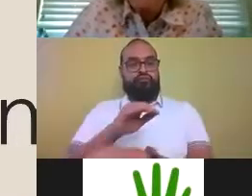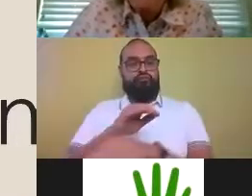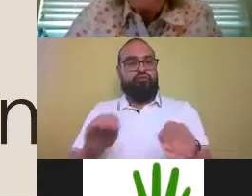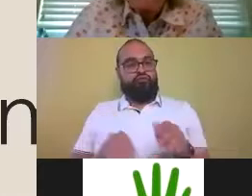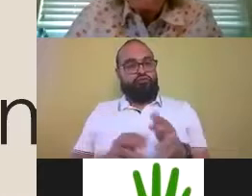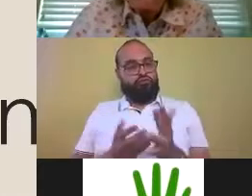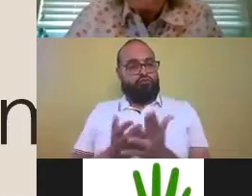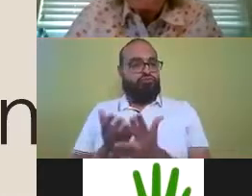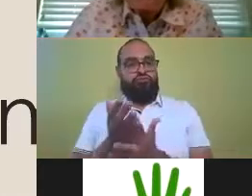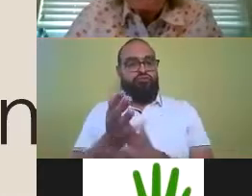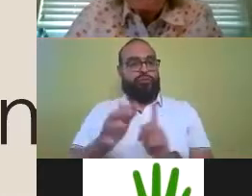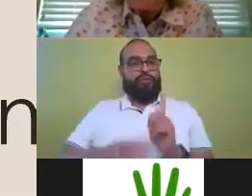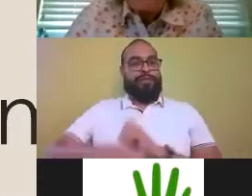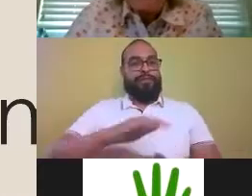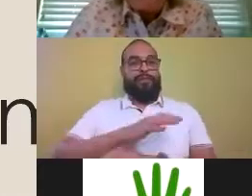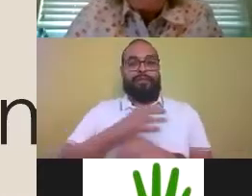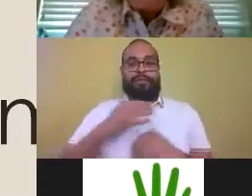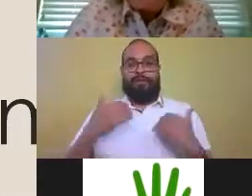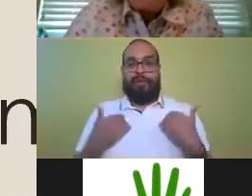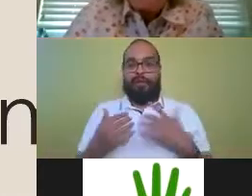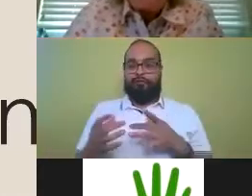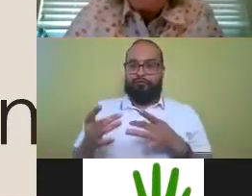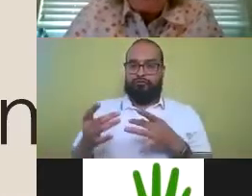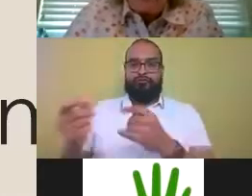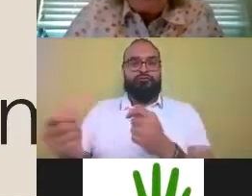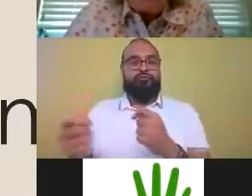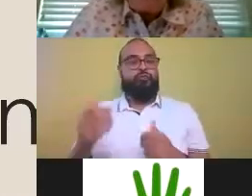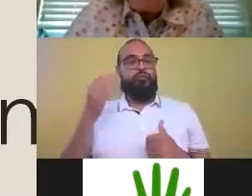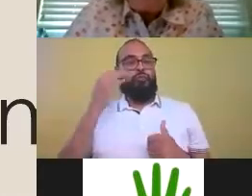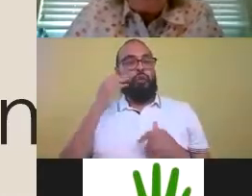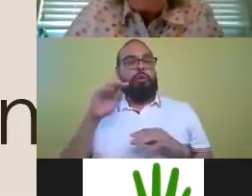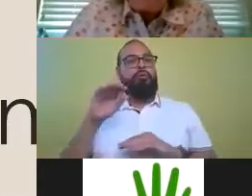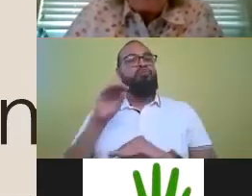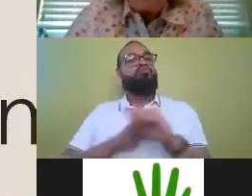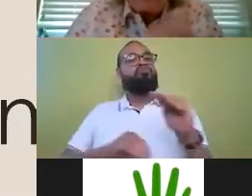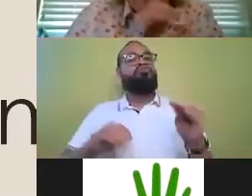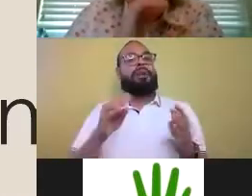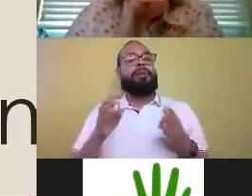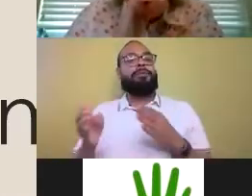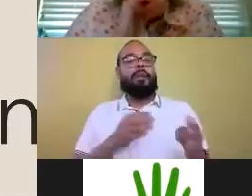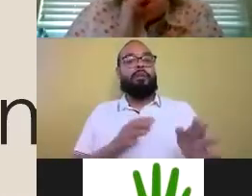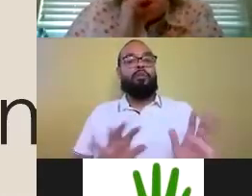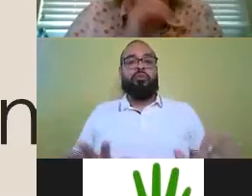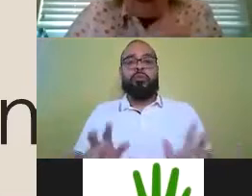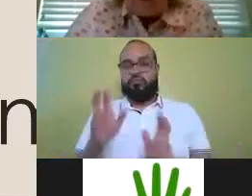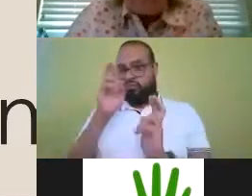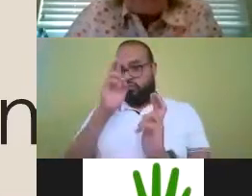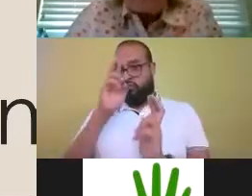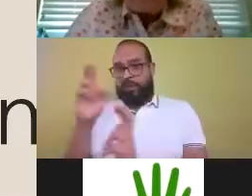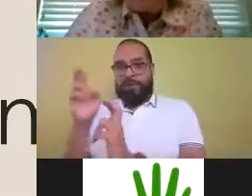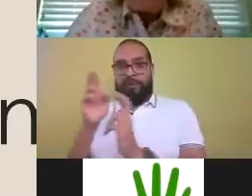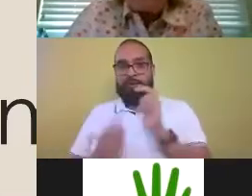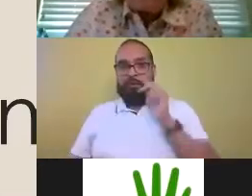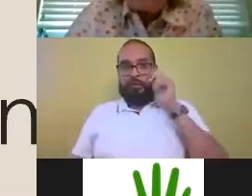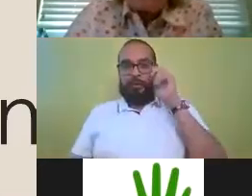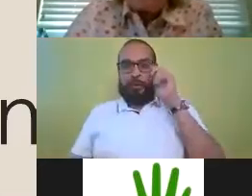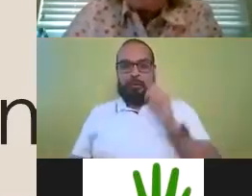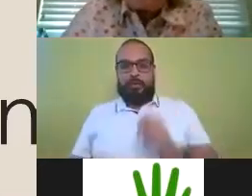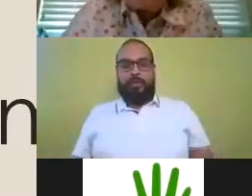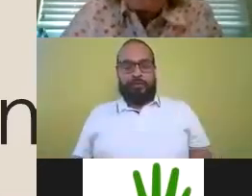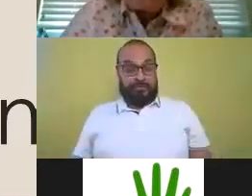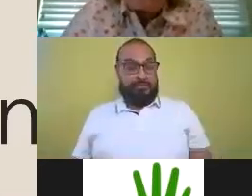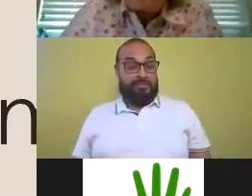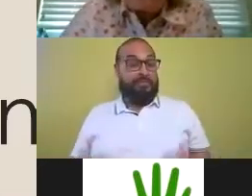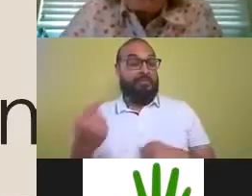and have efficient motor planning. We also have great respect for these two systems because as we talk today, we're going to be talking